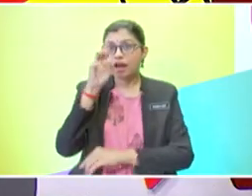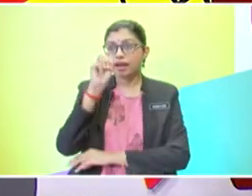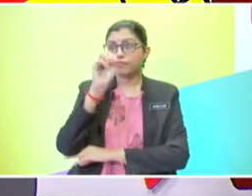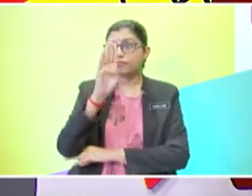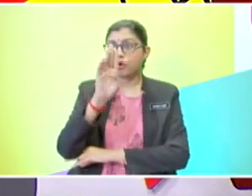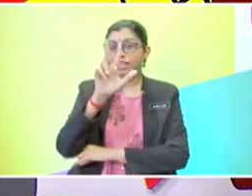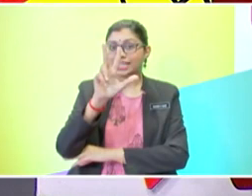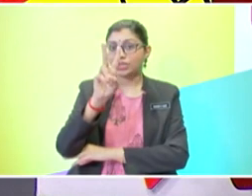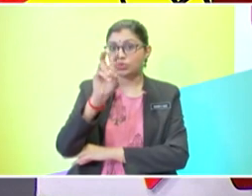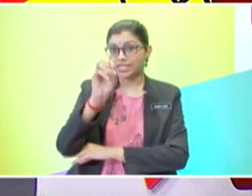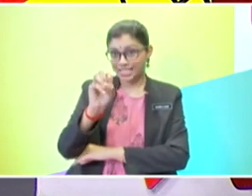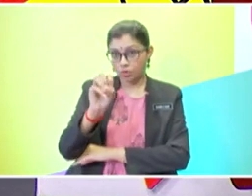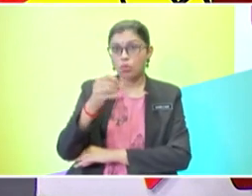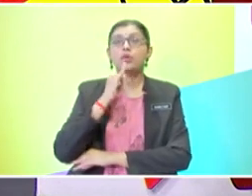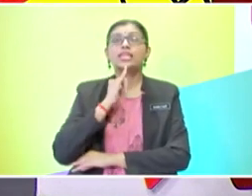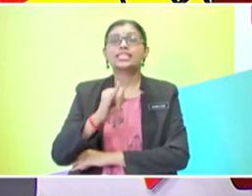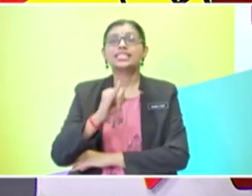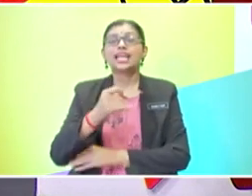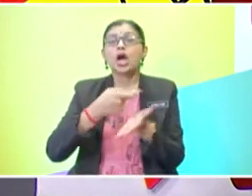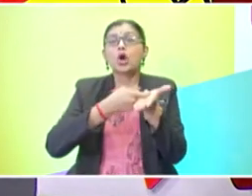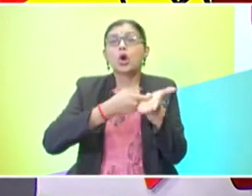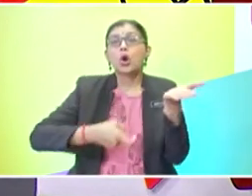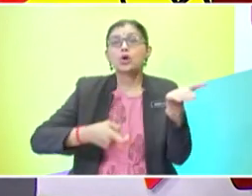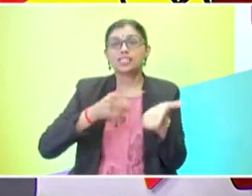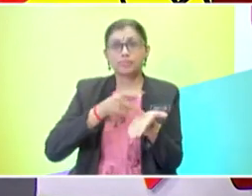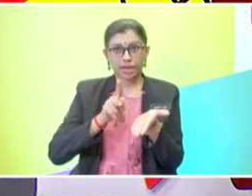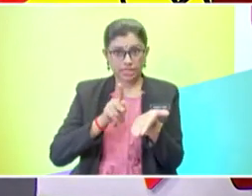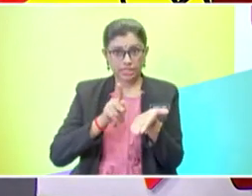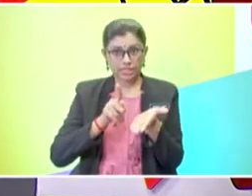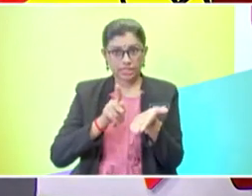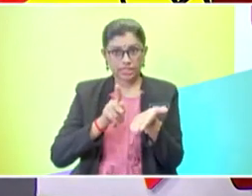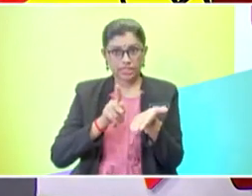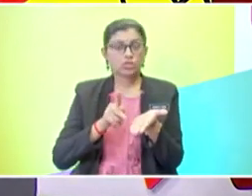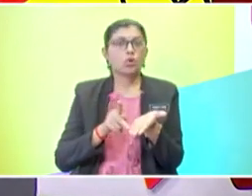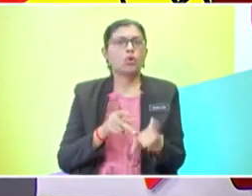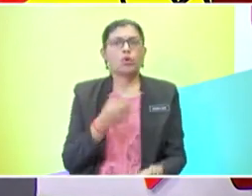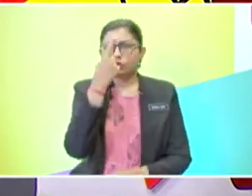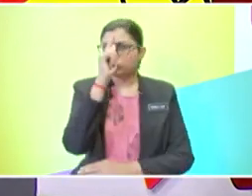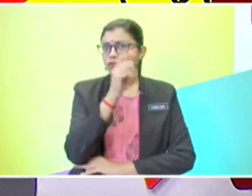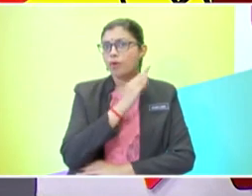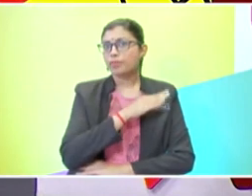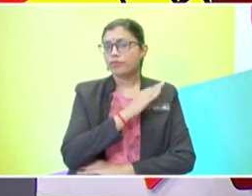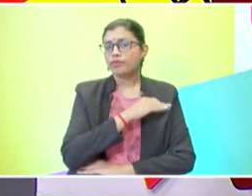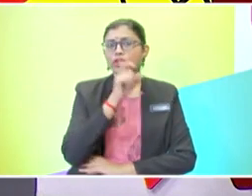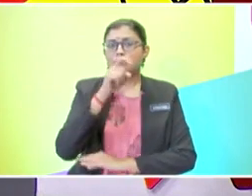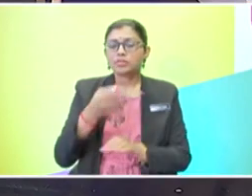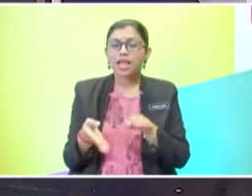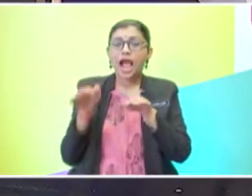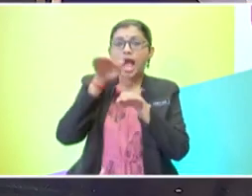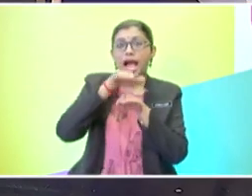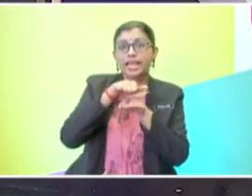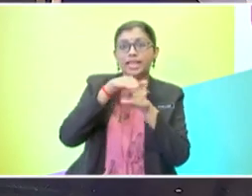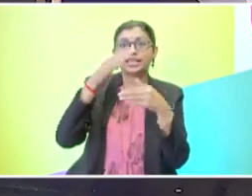is 4,320 ringgit, if I want to earn a profit, it should be higher than the cost price. So